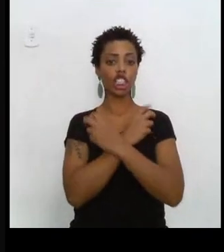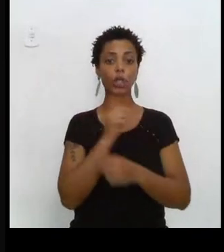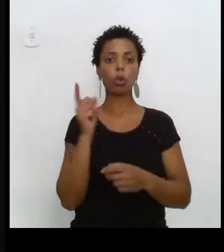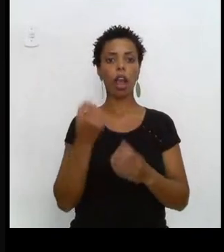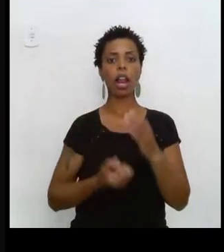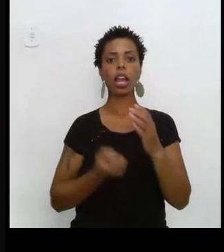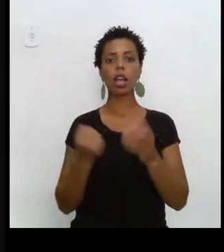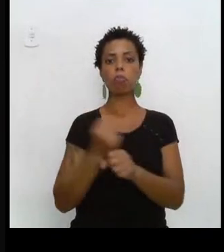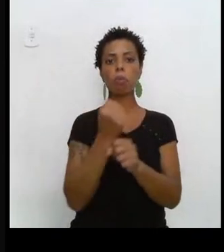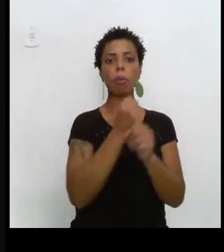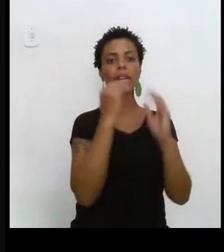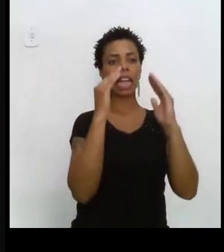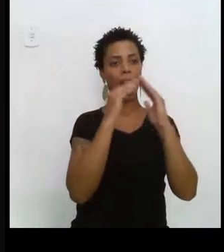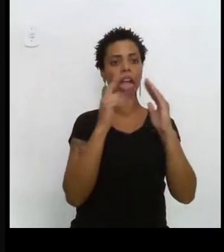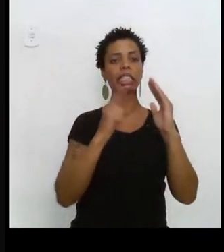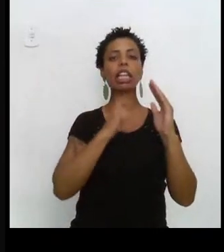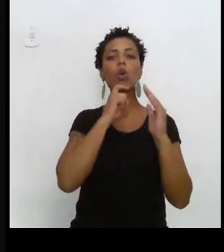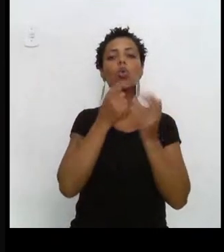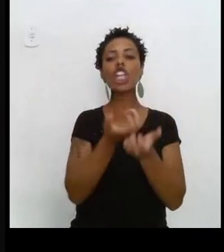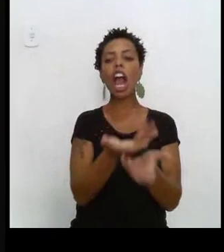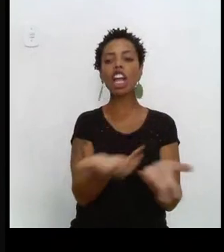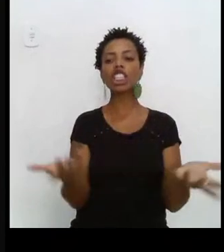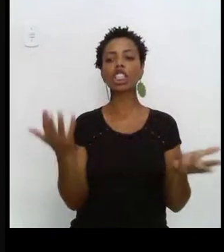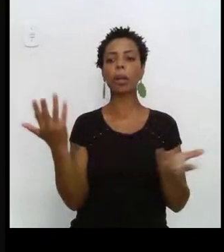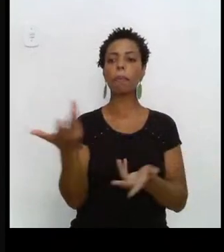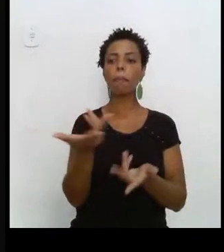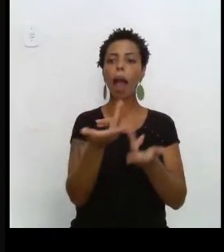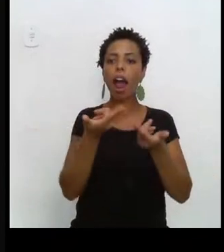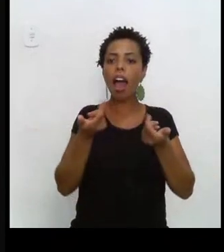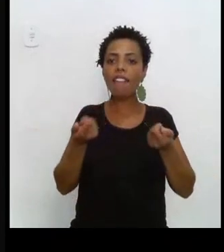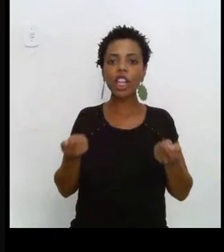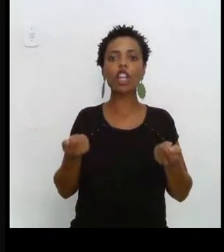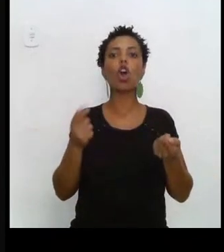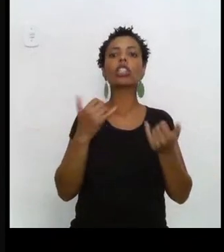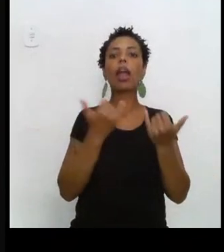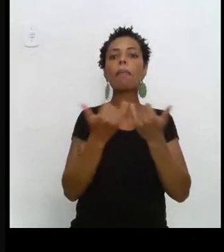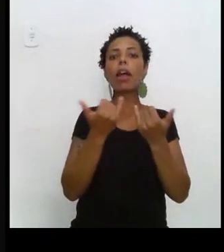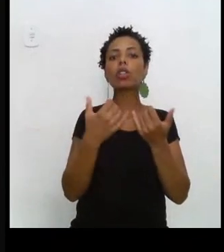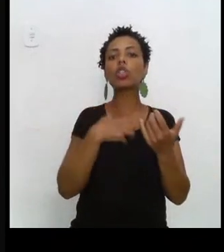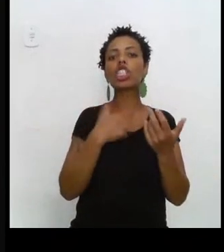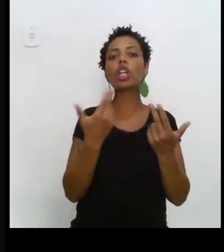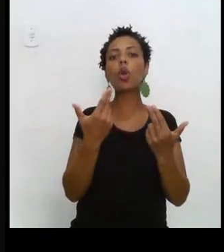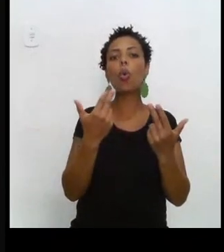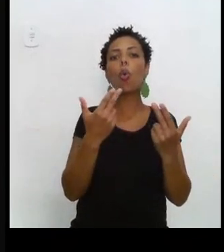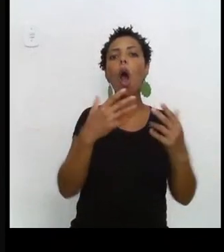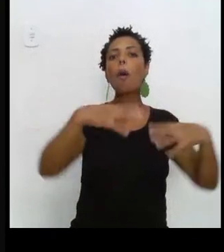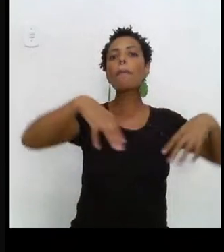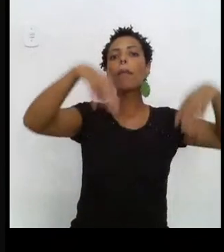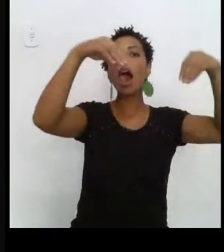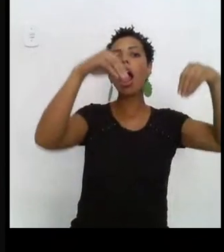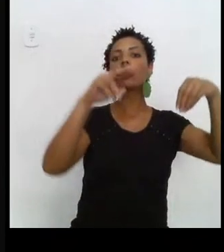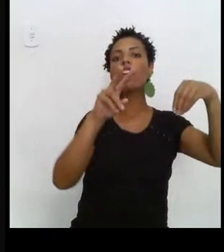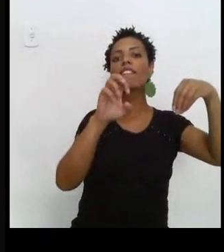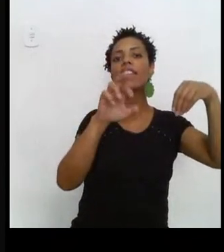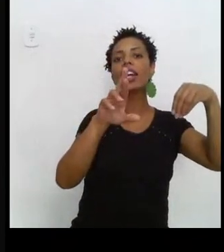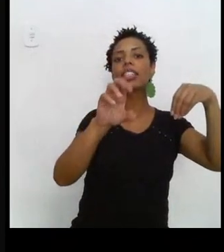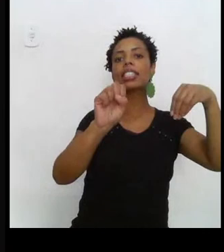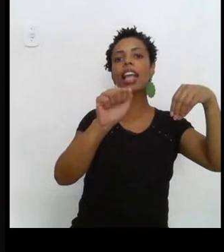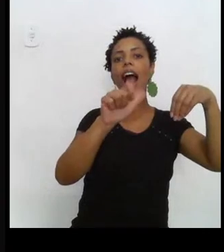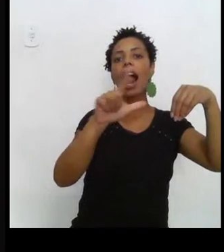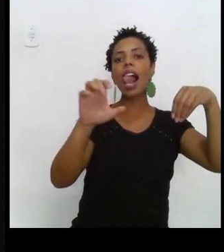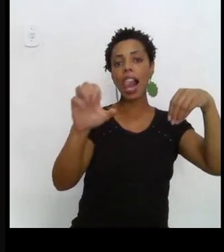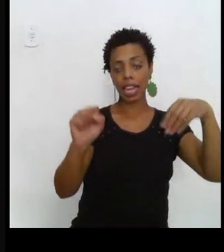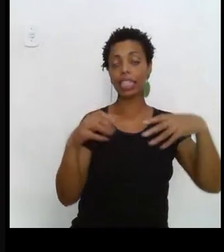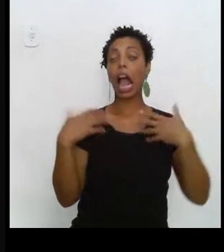Mix of Time of the websites and the king of Hard Rock follow-up time was